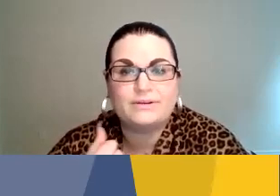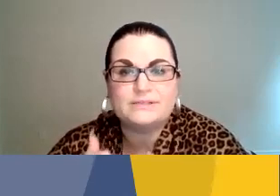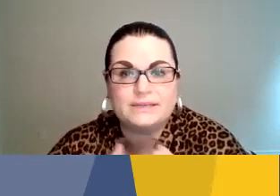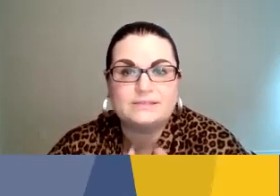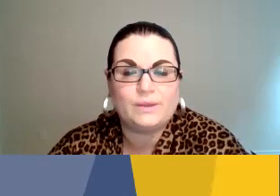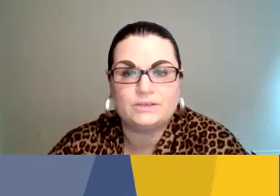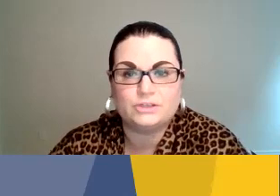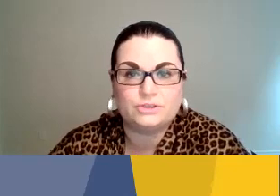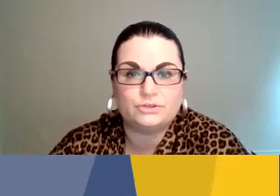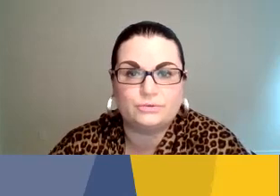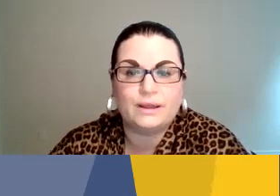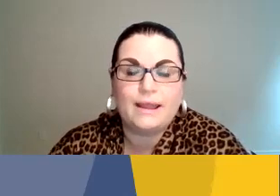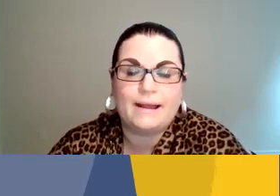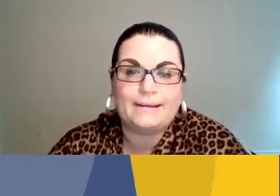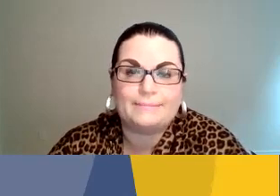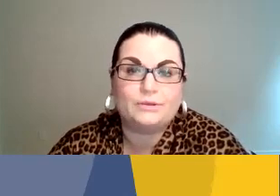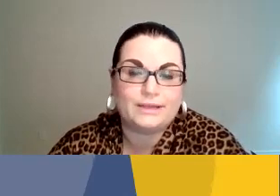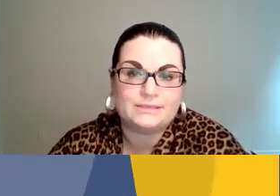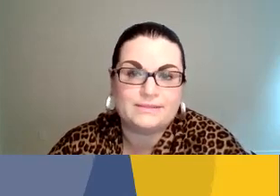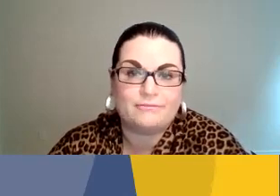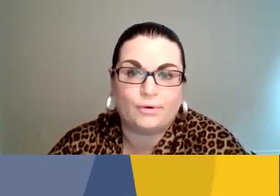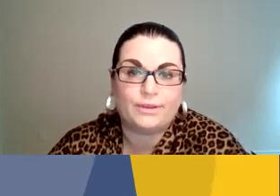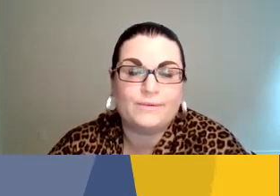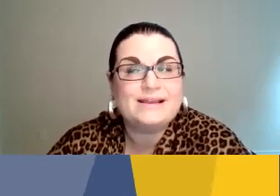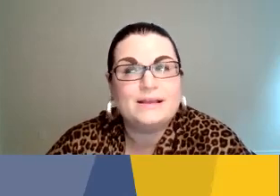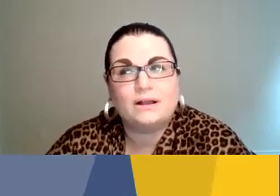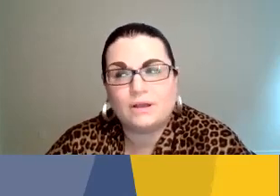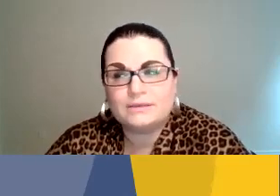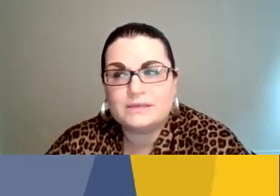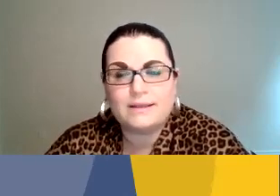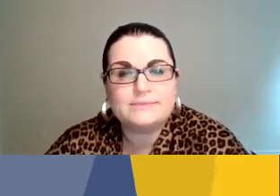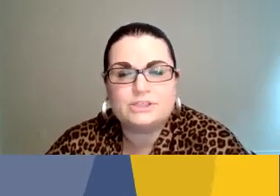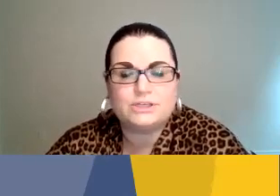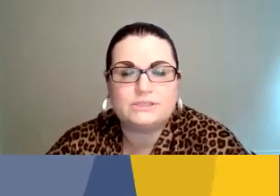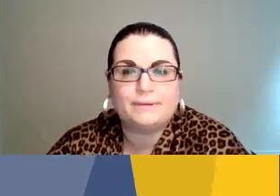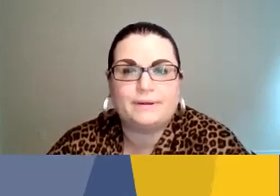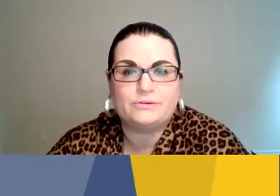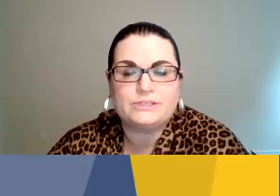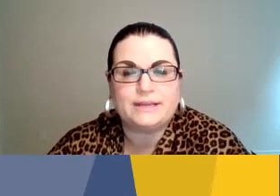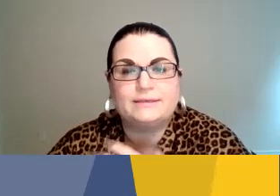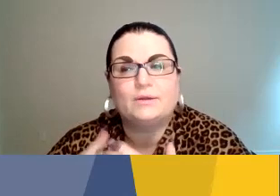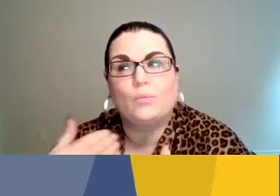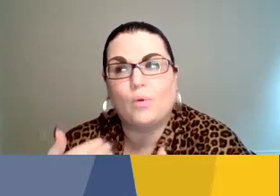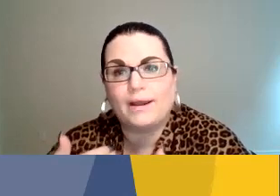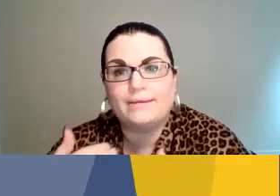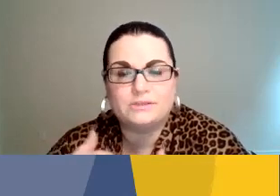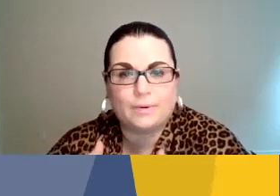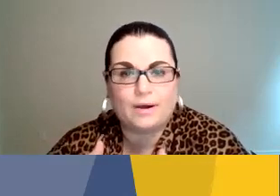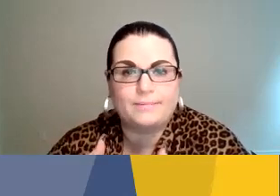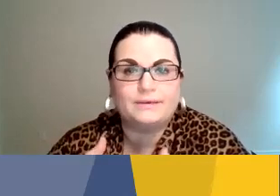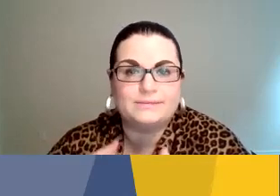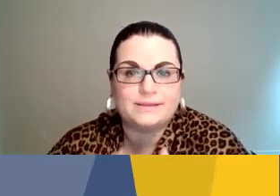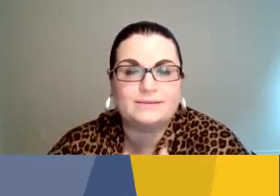there are various things that we can do to look into that for you. A lot of times it's just about understanding why the department